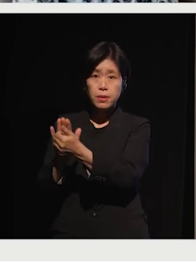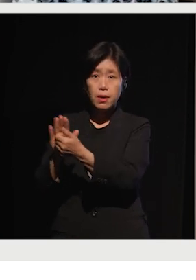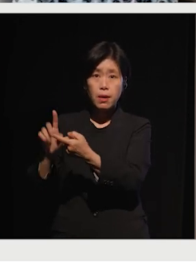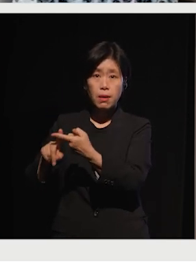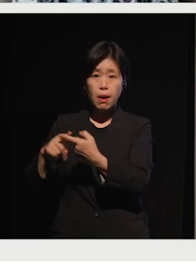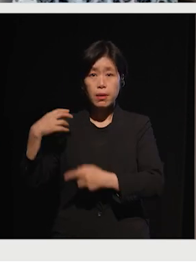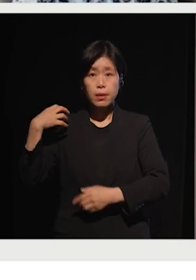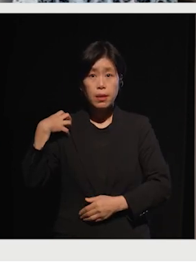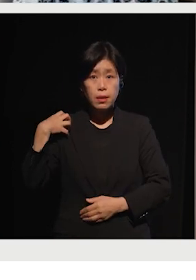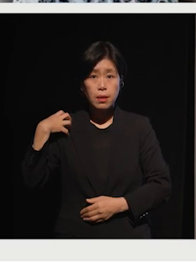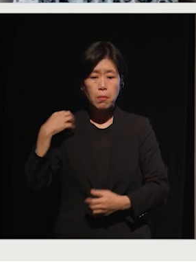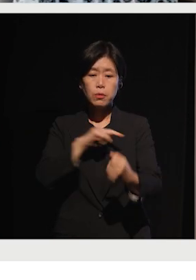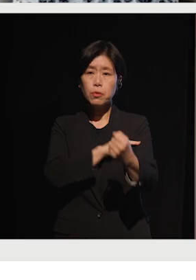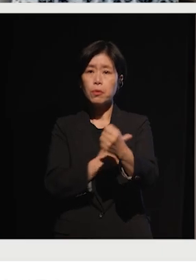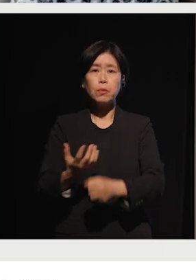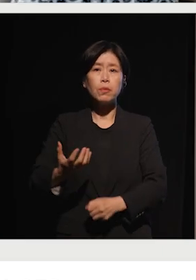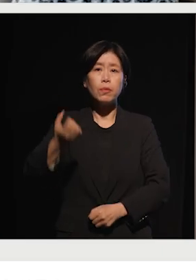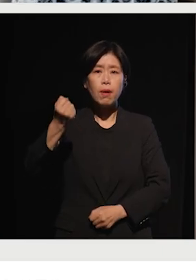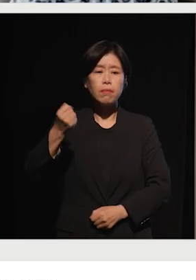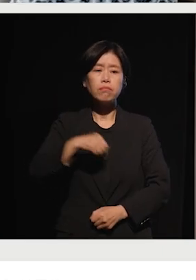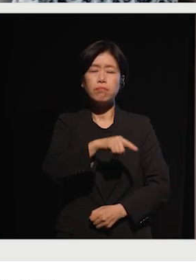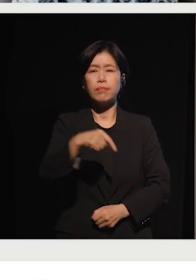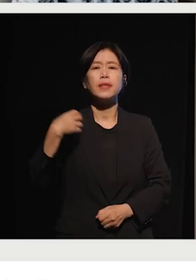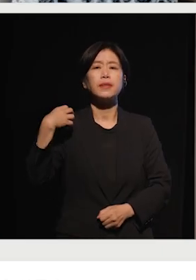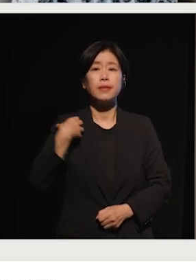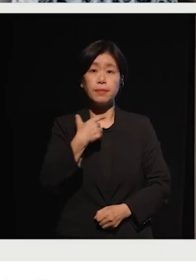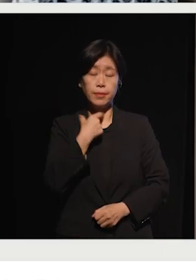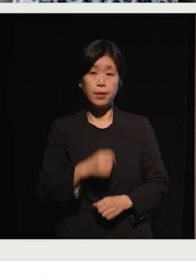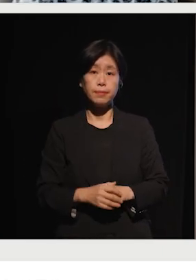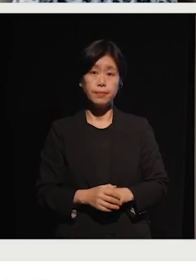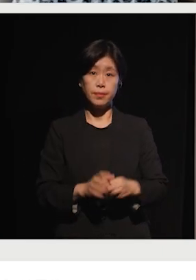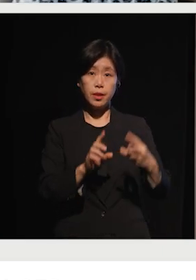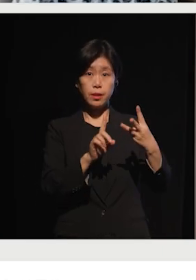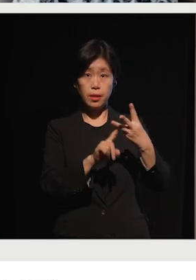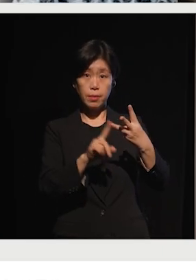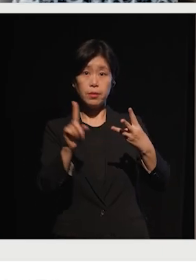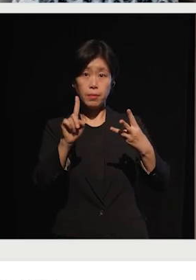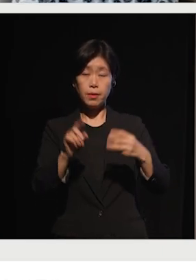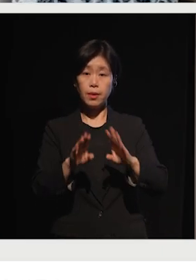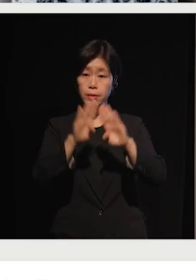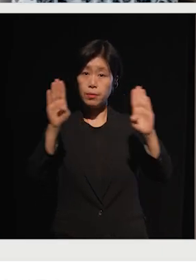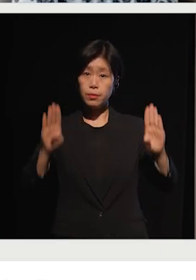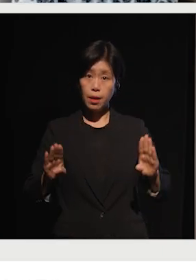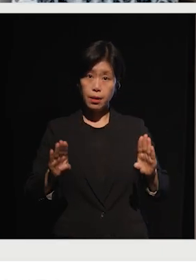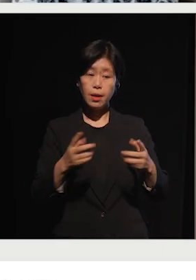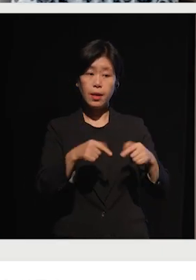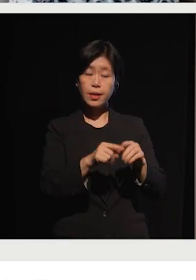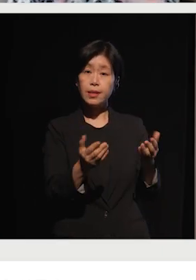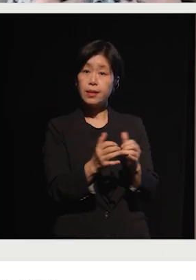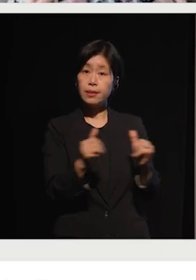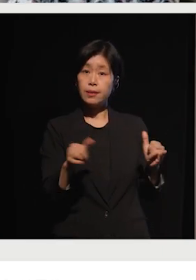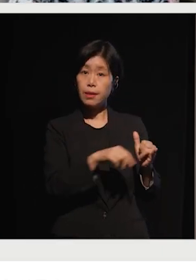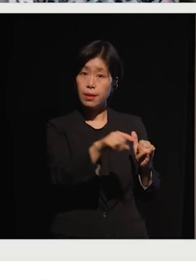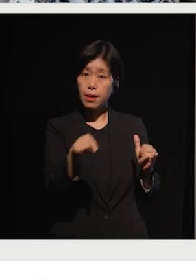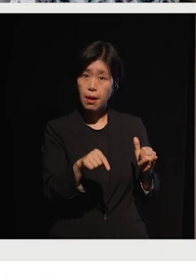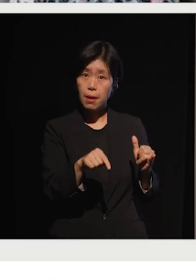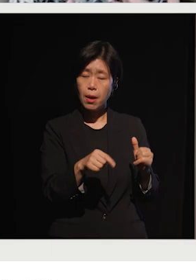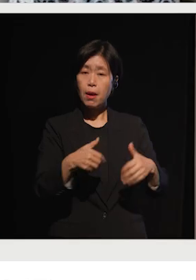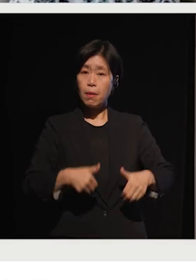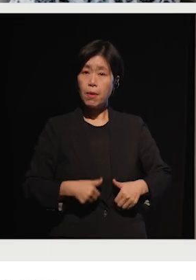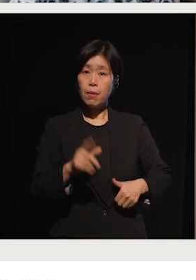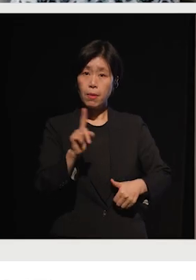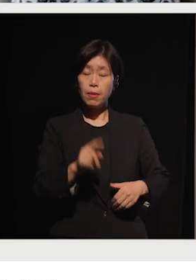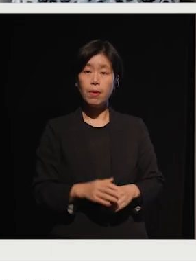accessibility services. The third thing that we encourage our museum colleagues to think about are